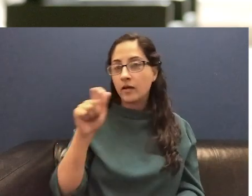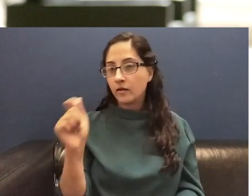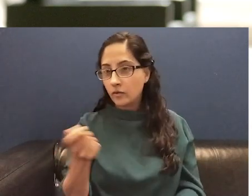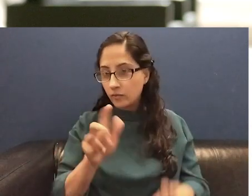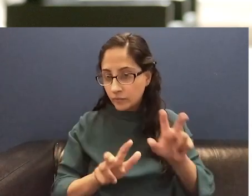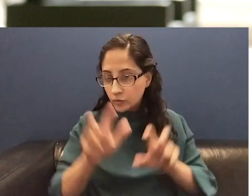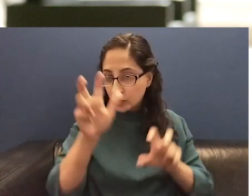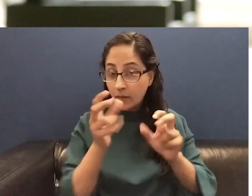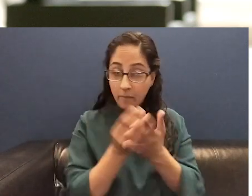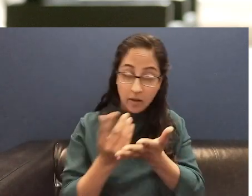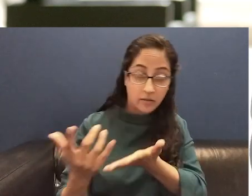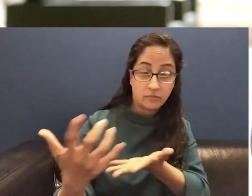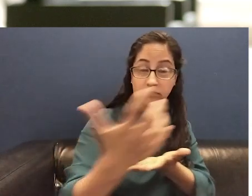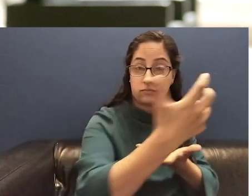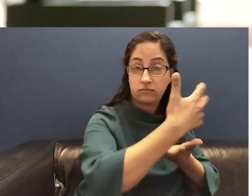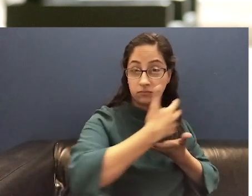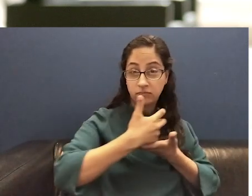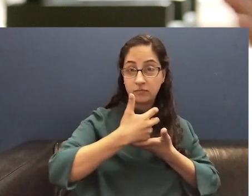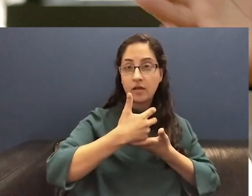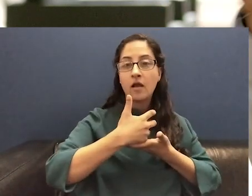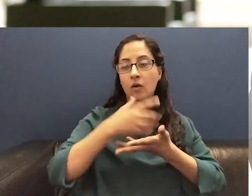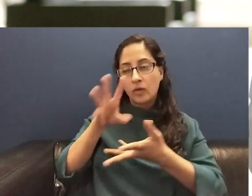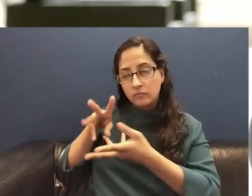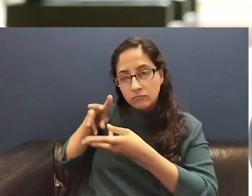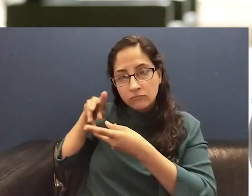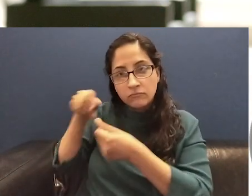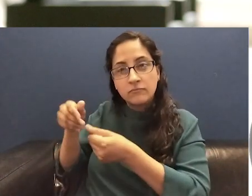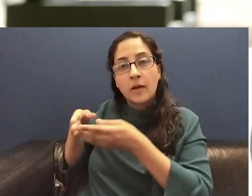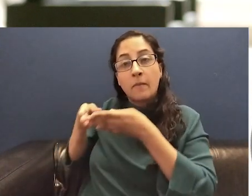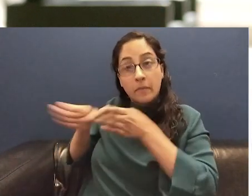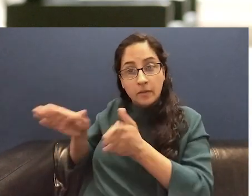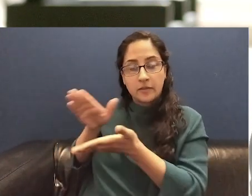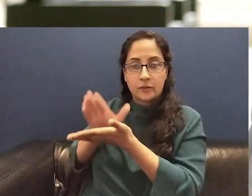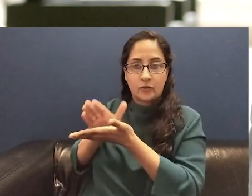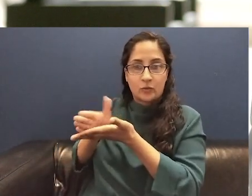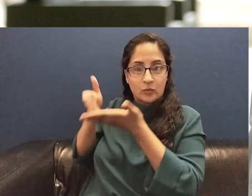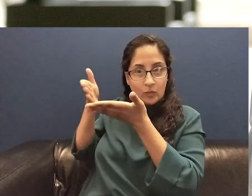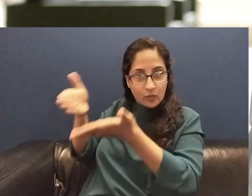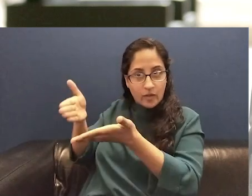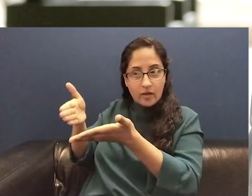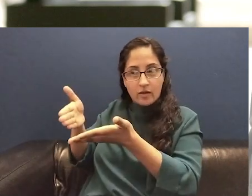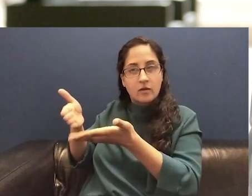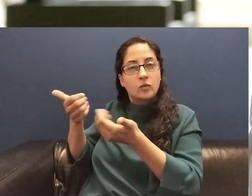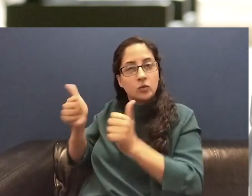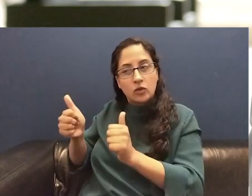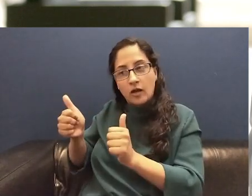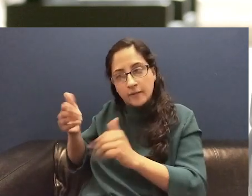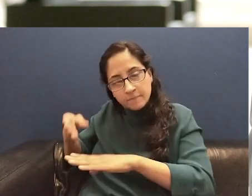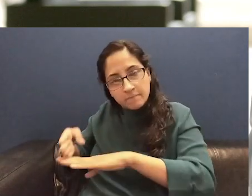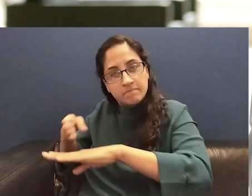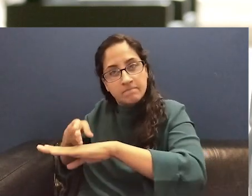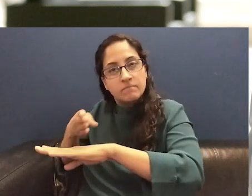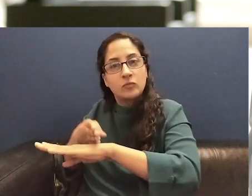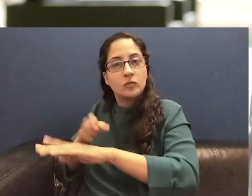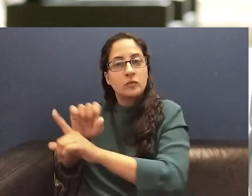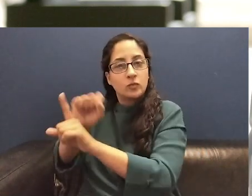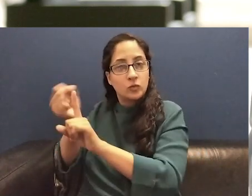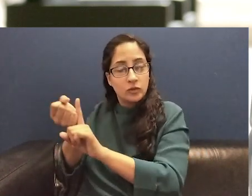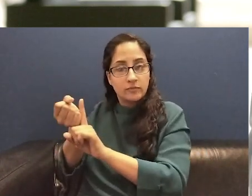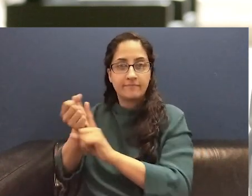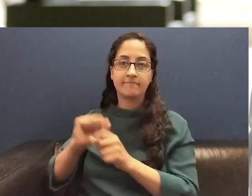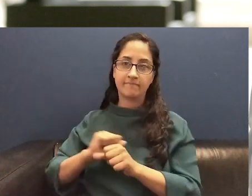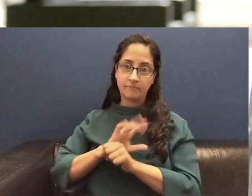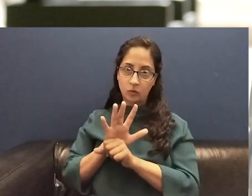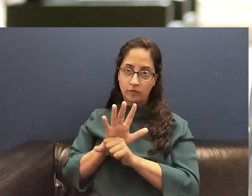of education in those schools. Well, of course, COVID hit, those schools were shut down. One of the things I'm so proud of is the way